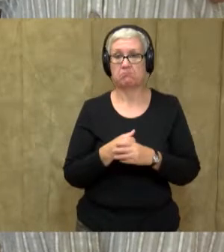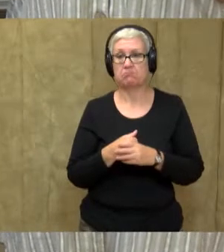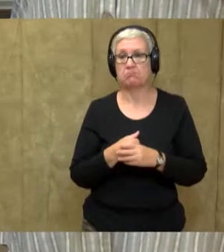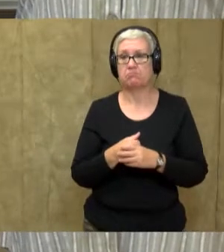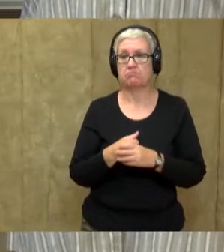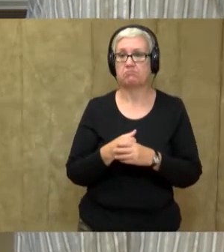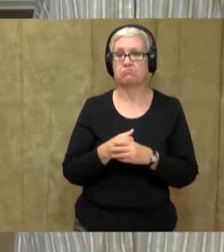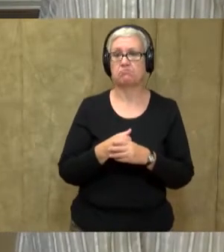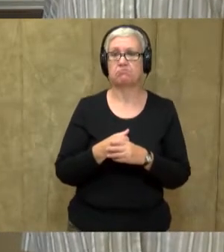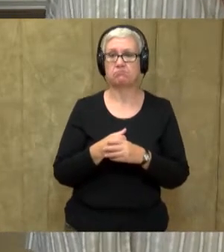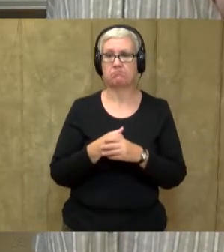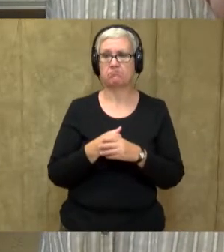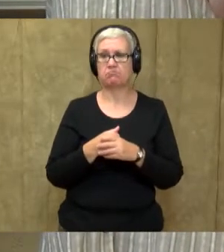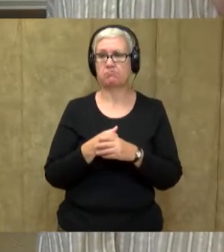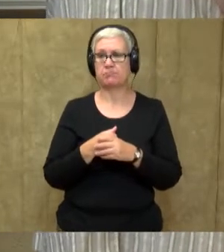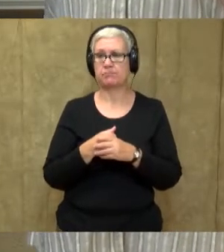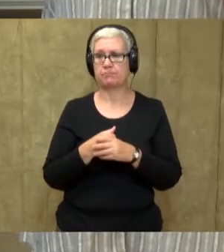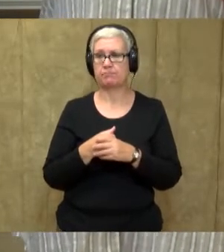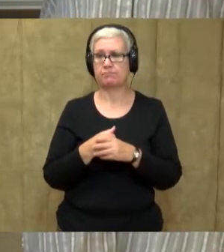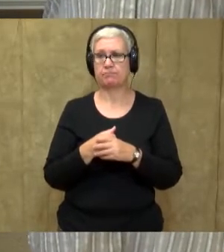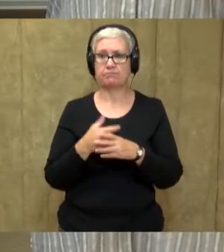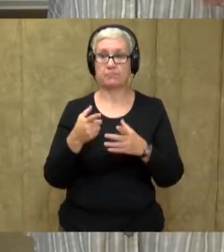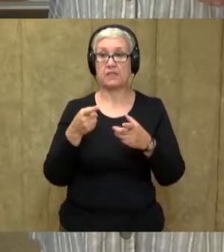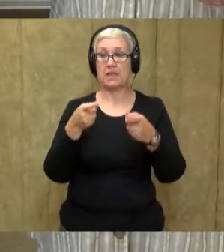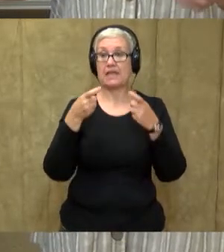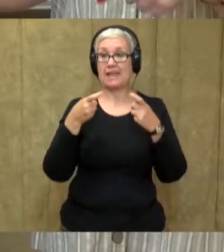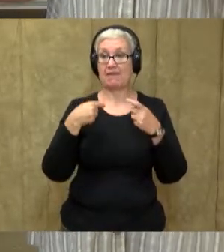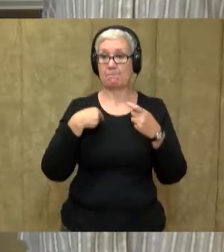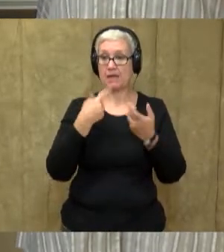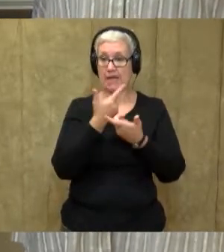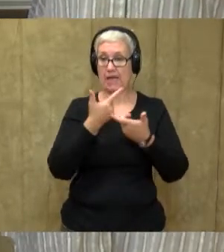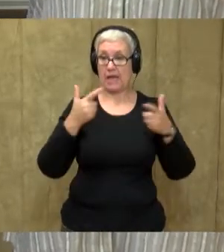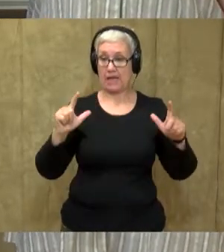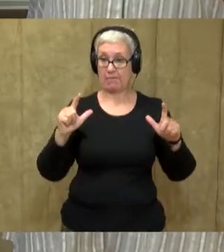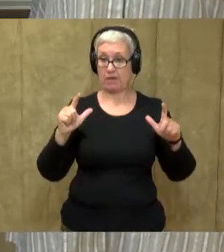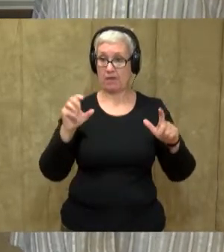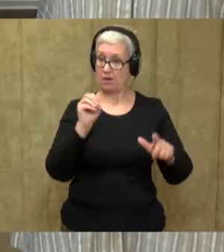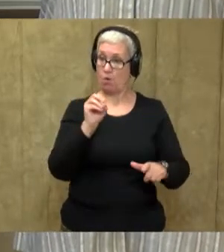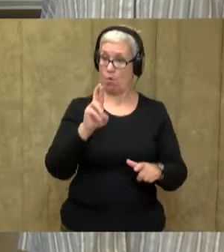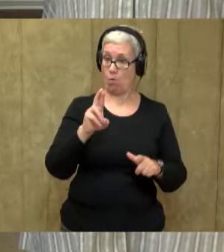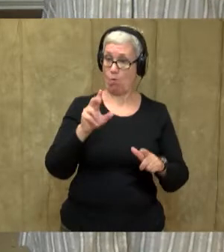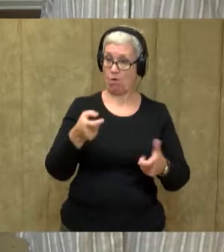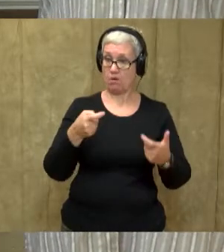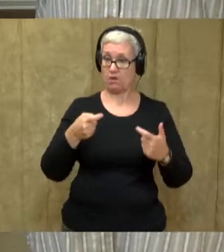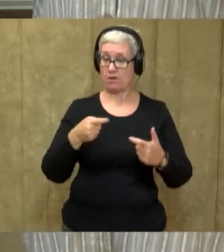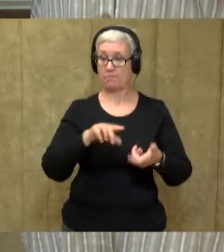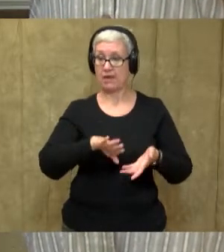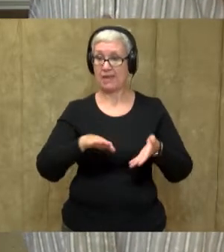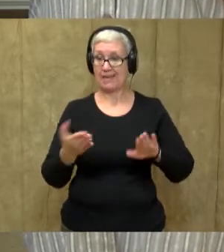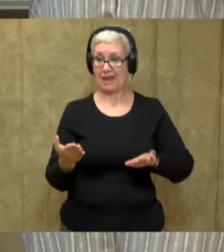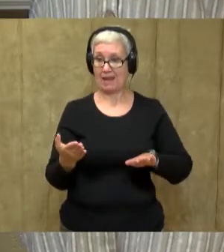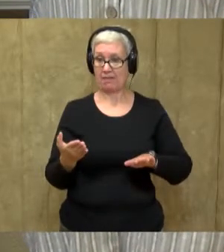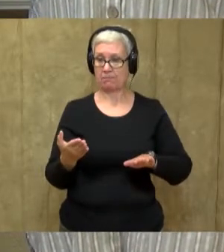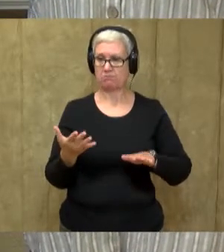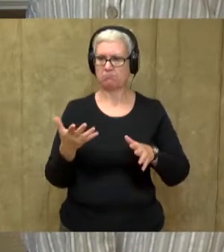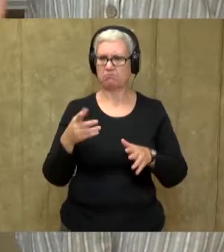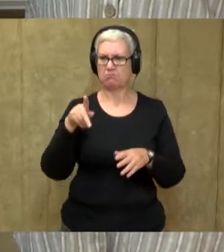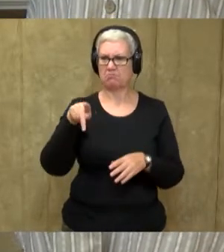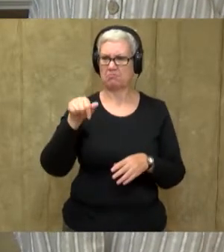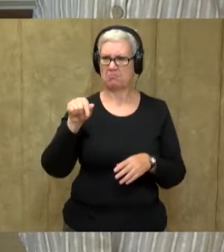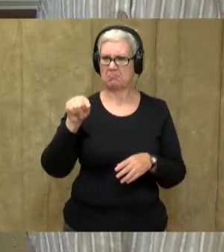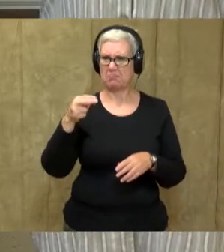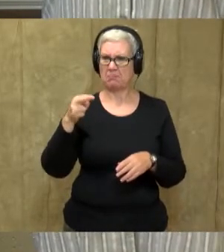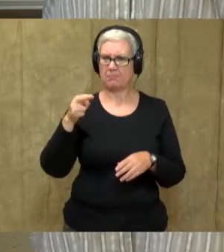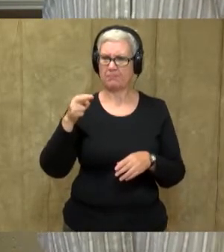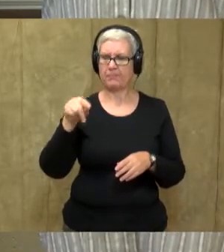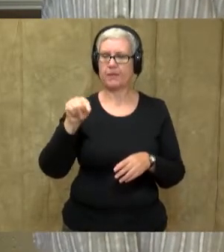heard that famous expression, give me liberty or give me death, Patrick Henry said that. And he says, either